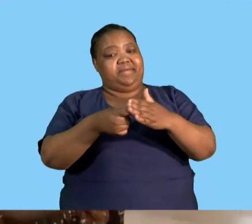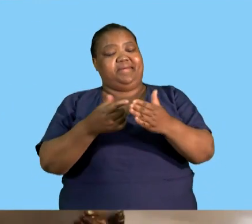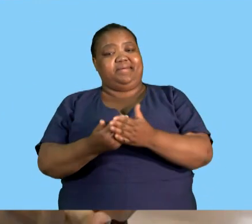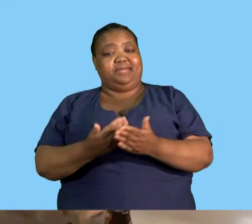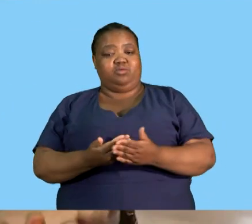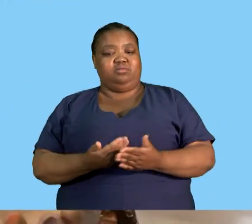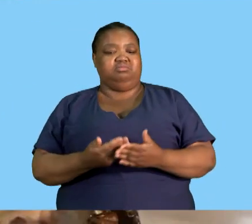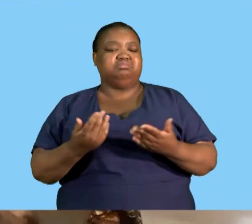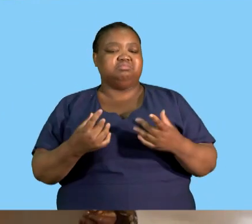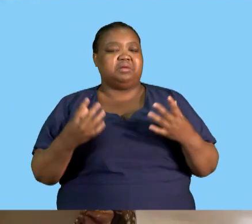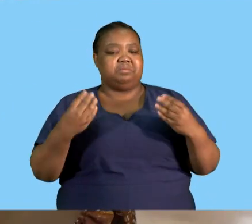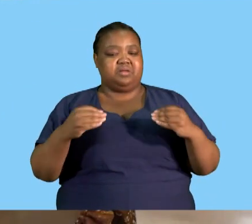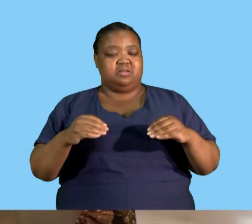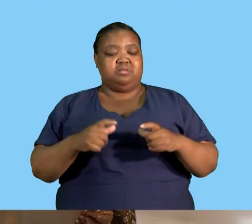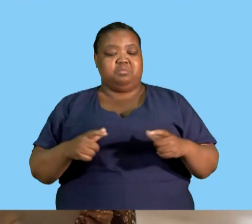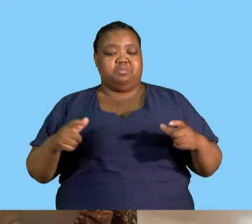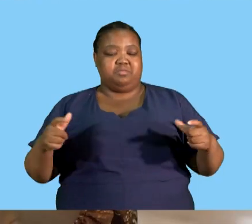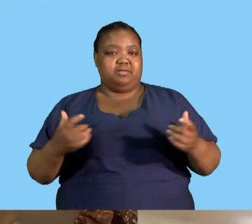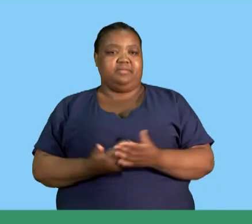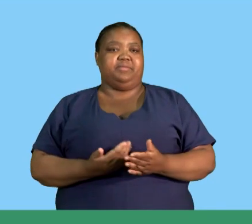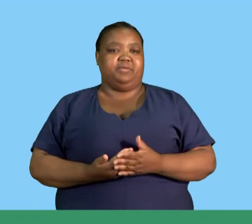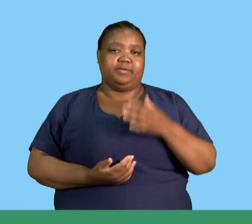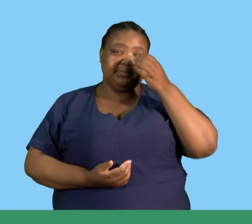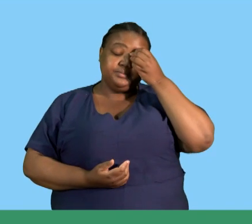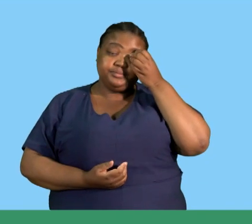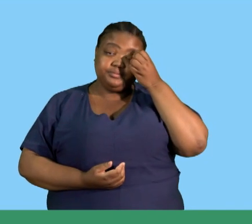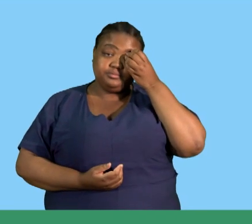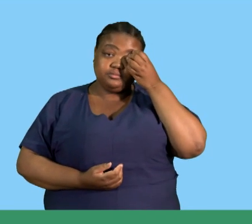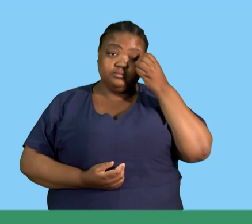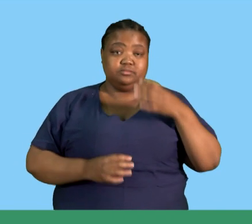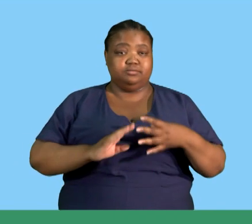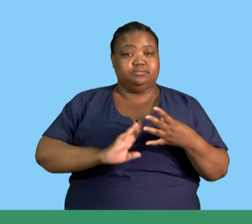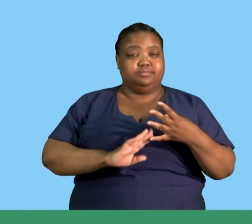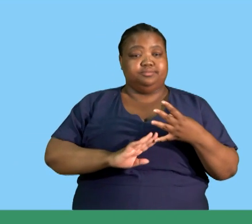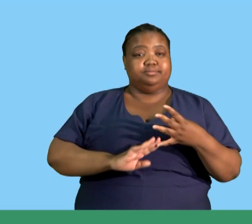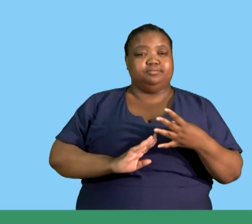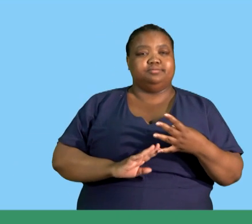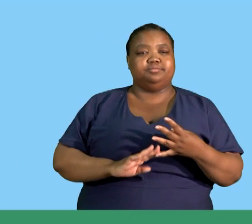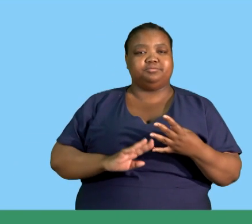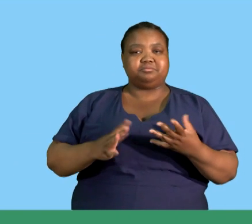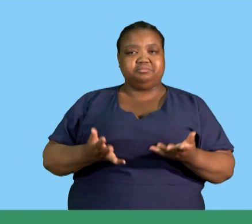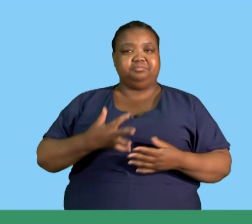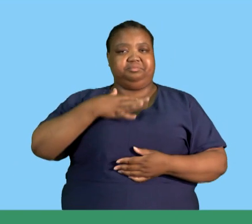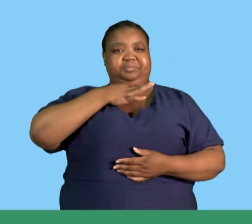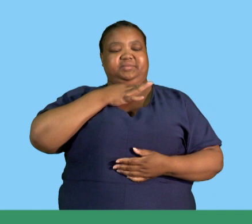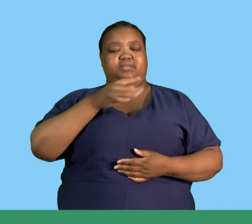be some of our opportunities. Then now we go to the fourth one, or the last